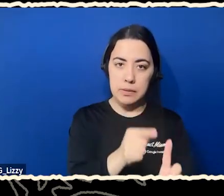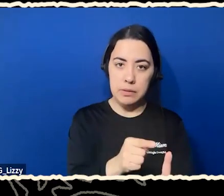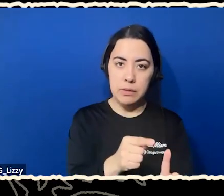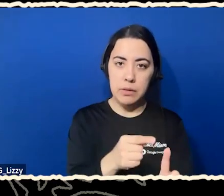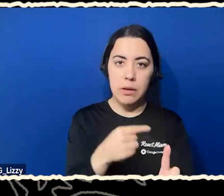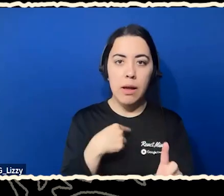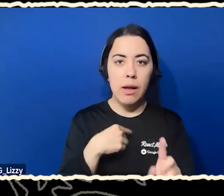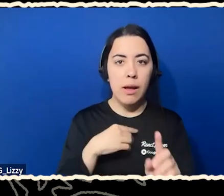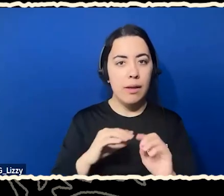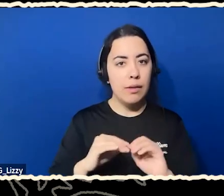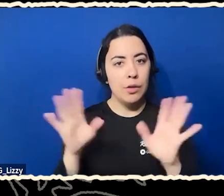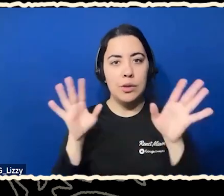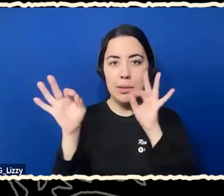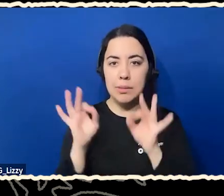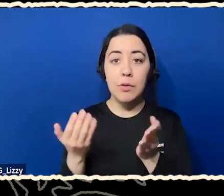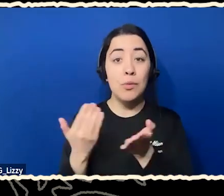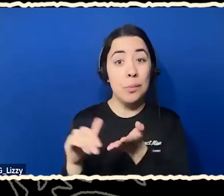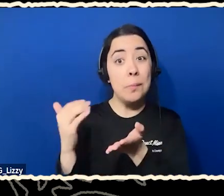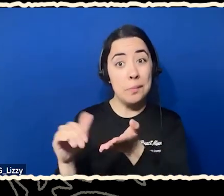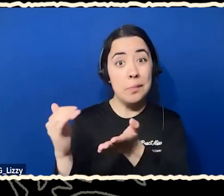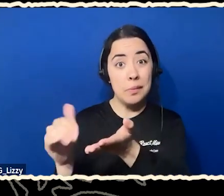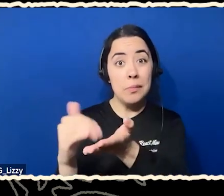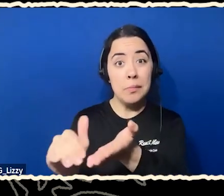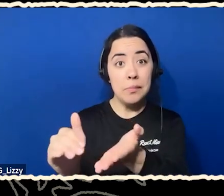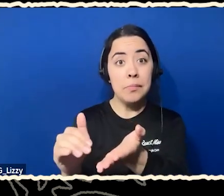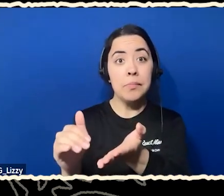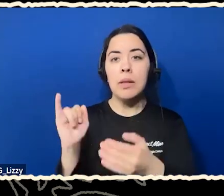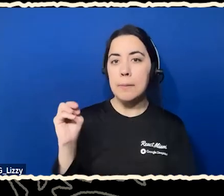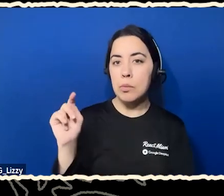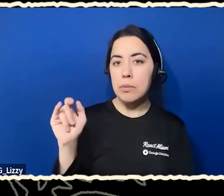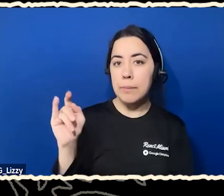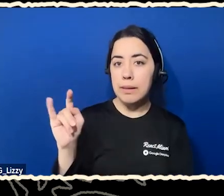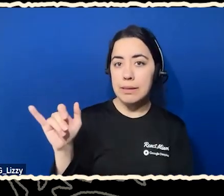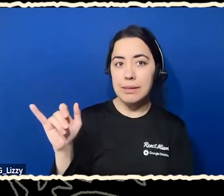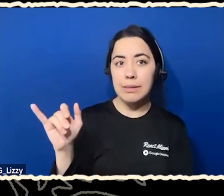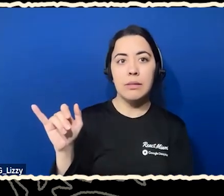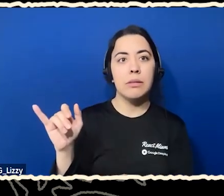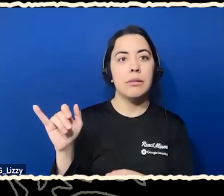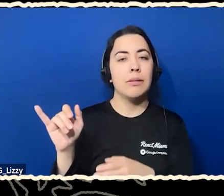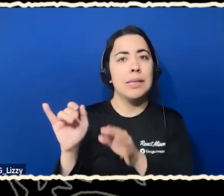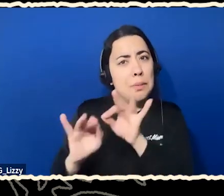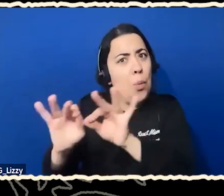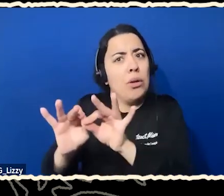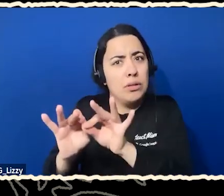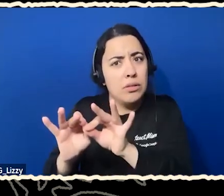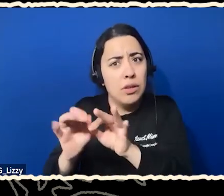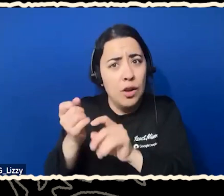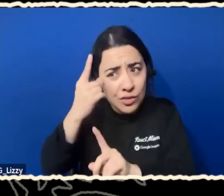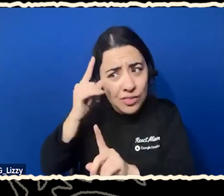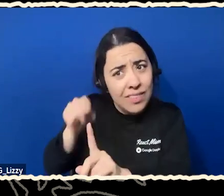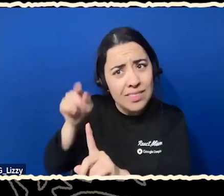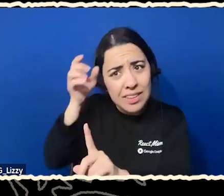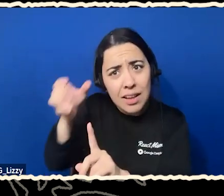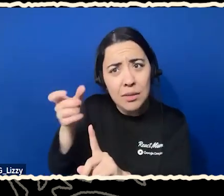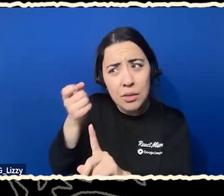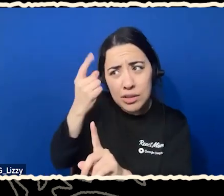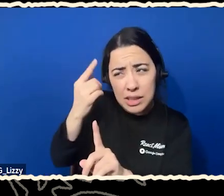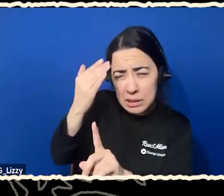explain repeatedly in many places, immutability is important. You have to understand this concept. You have to know what it's